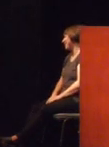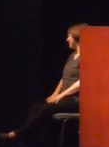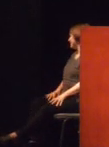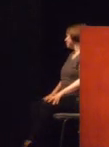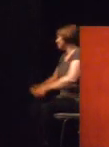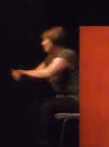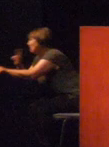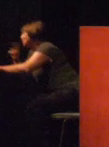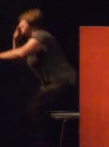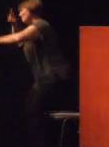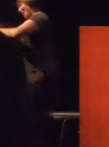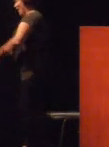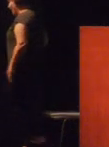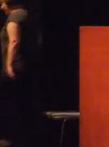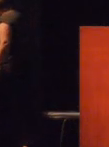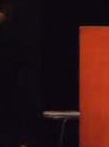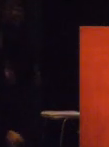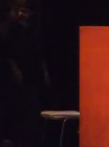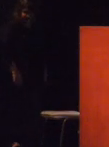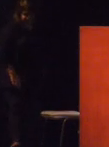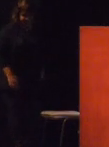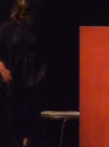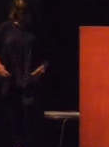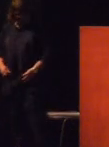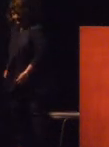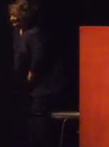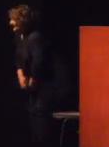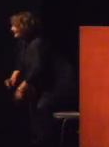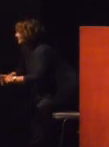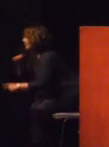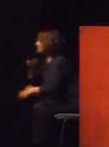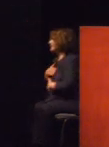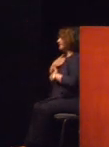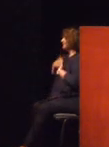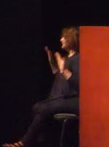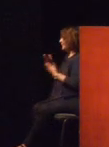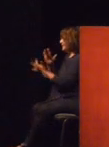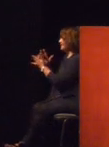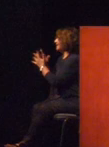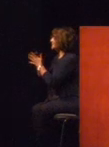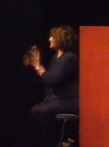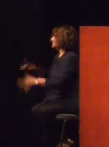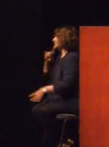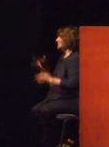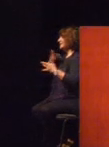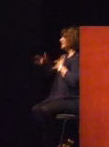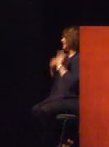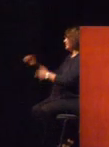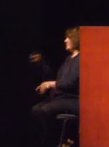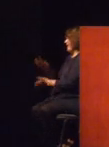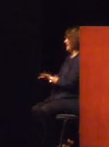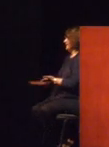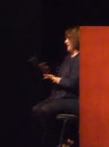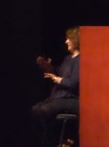But it was really fun to get to connect with those students who are incredibly excited to be back on campus.